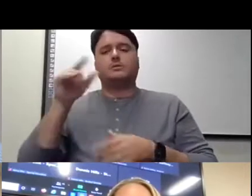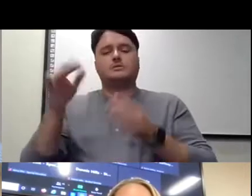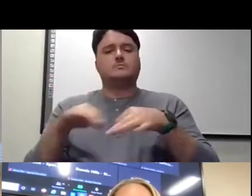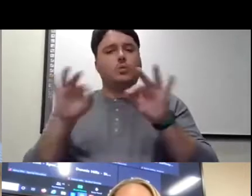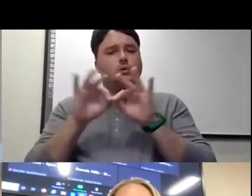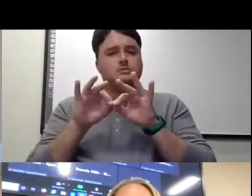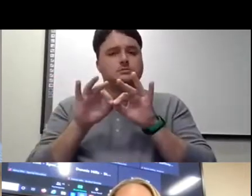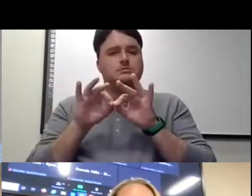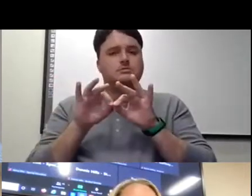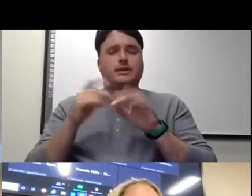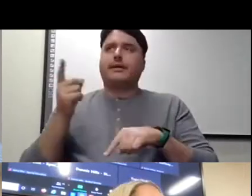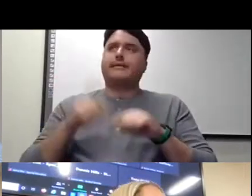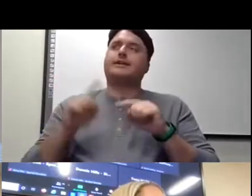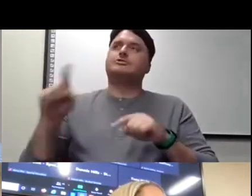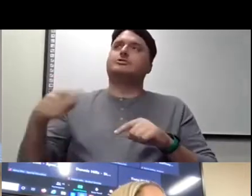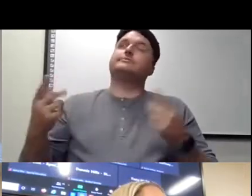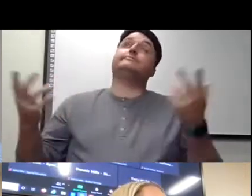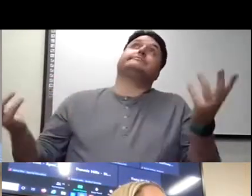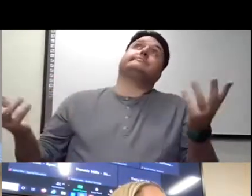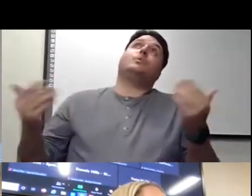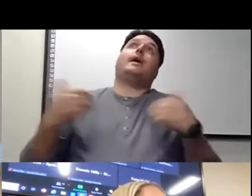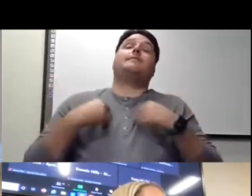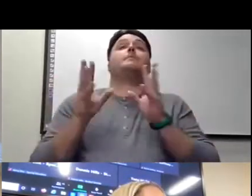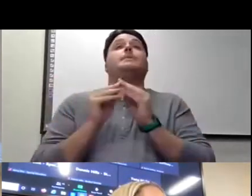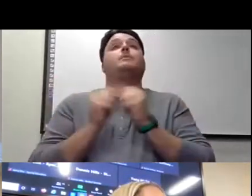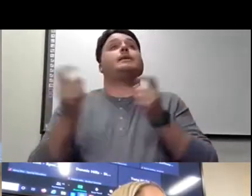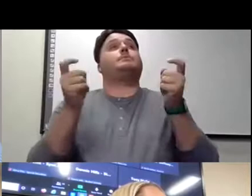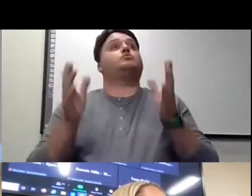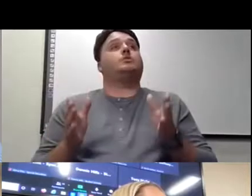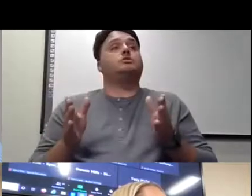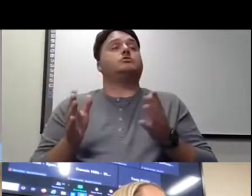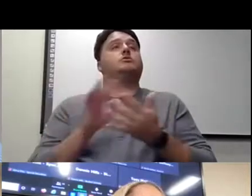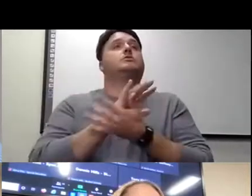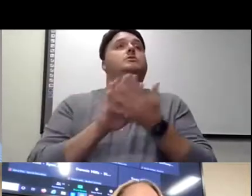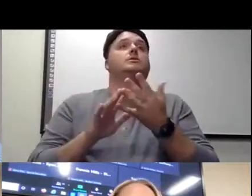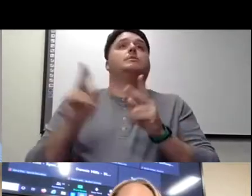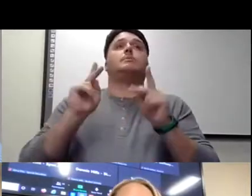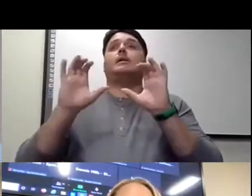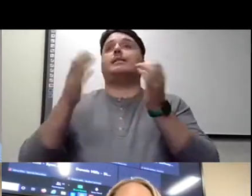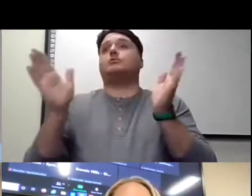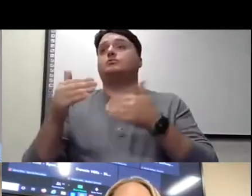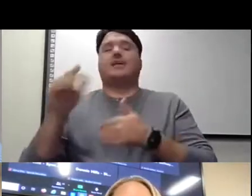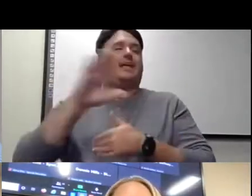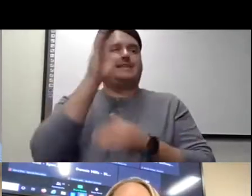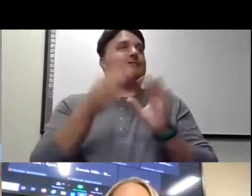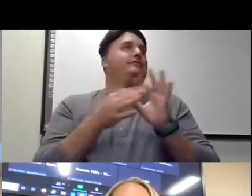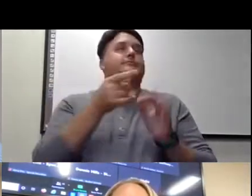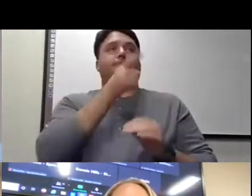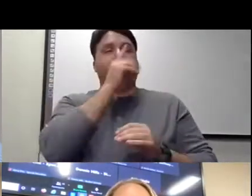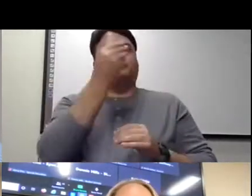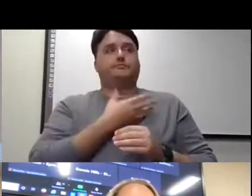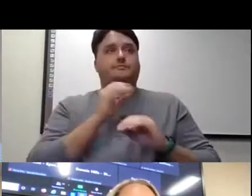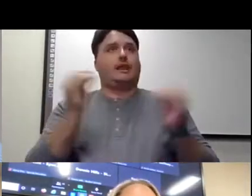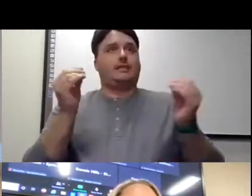It's can't just be like, we have a meeting with administrators and then we're going into people's classrooms and like, they never get to say anything to us or